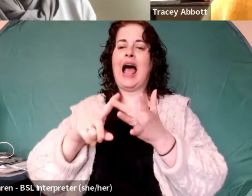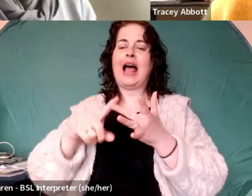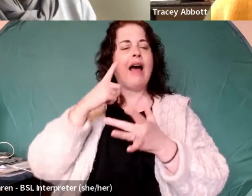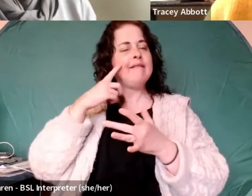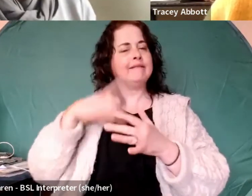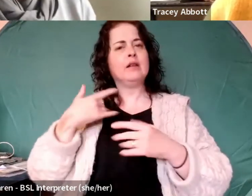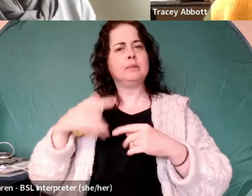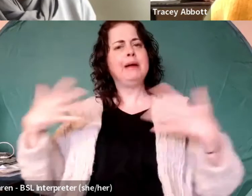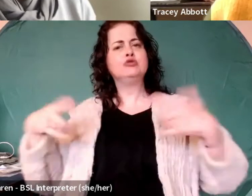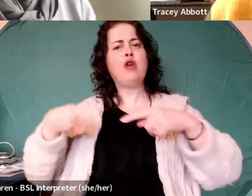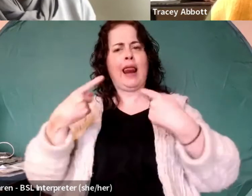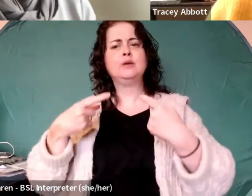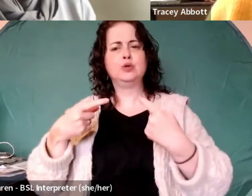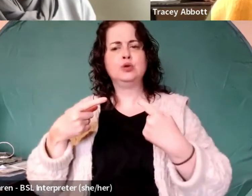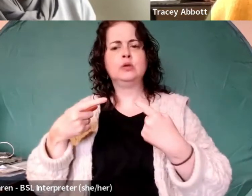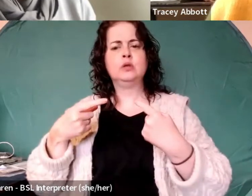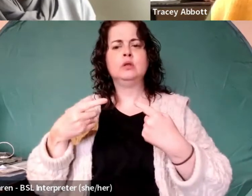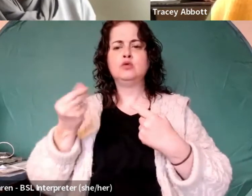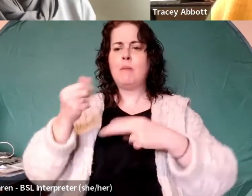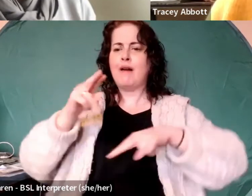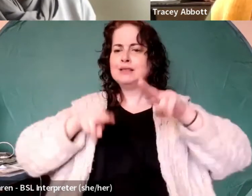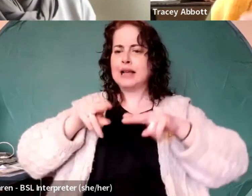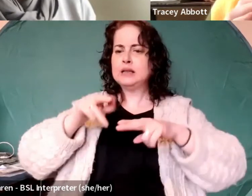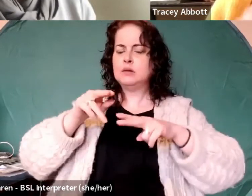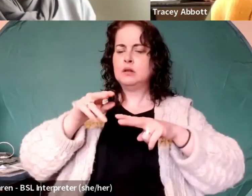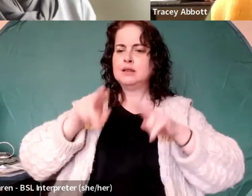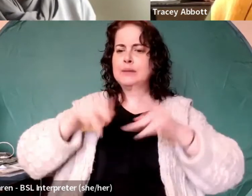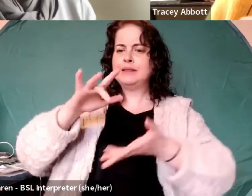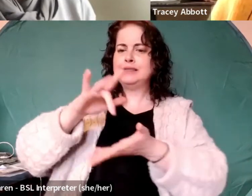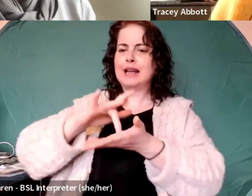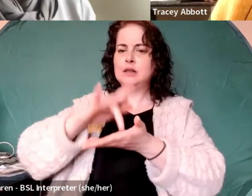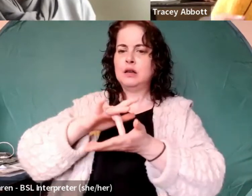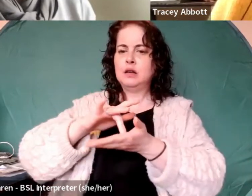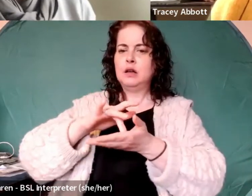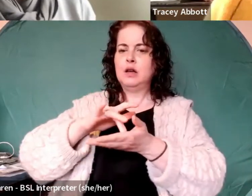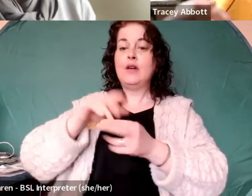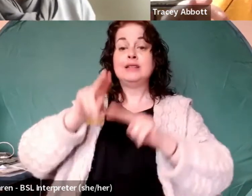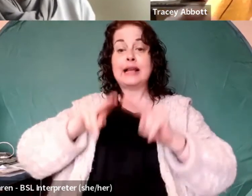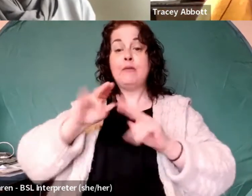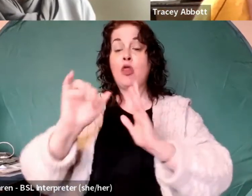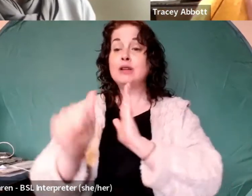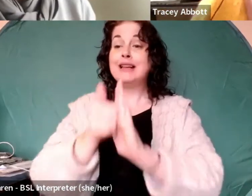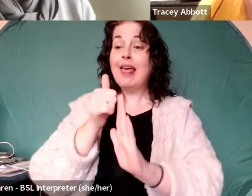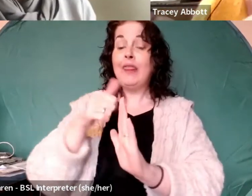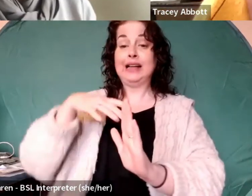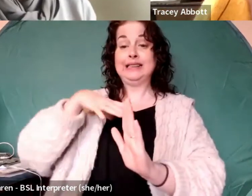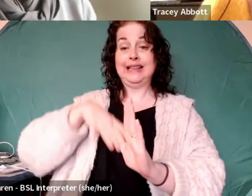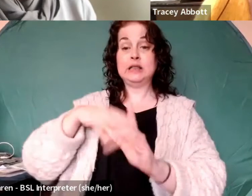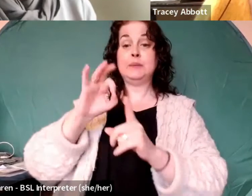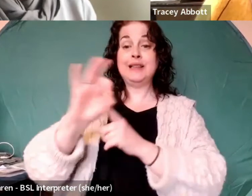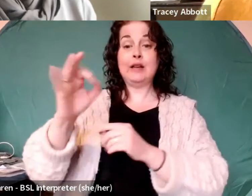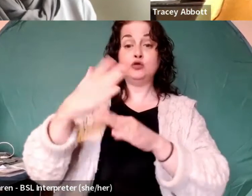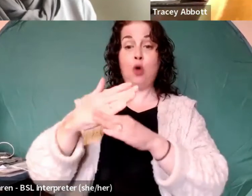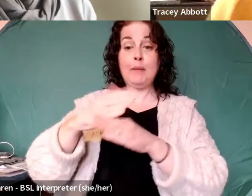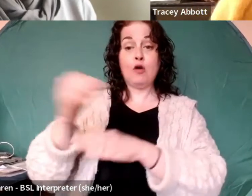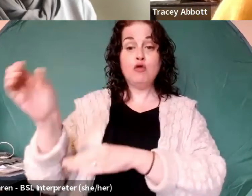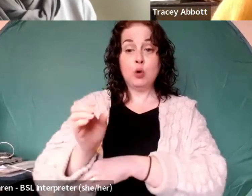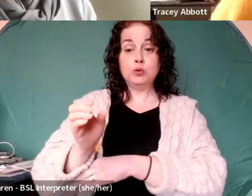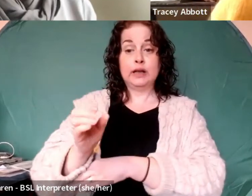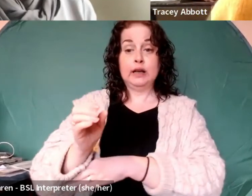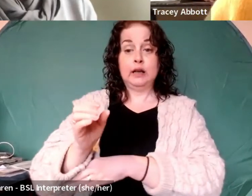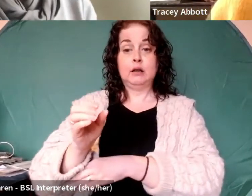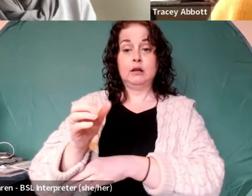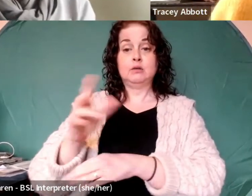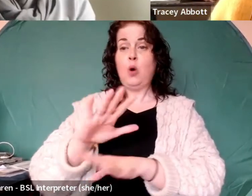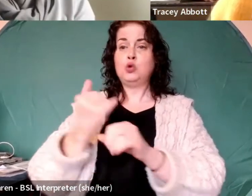challenge. I think some of the assessment centres, unless you're actually assessing for the skill that's needed in the specific job that you're recruiting for, don't do